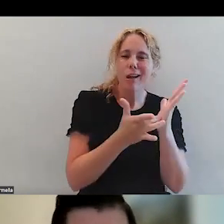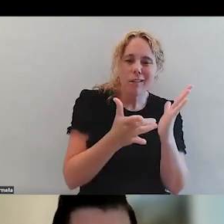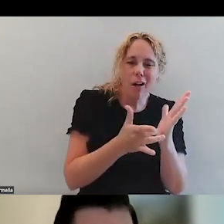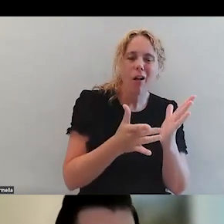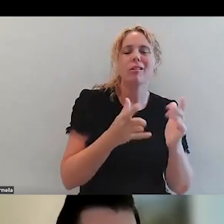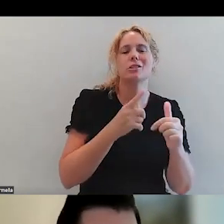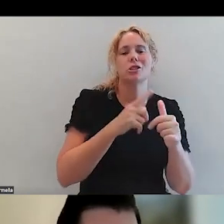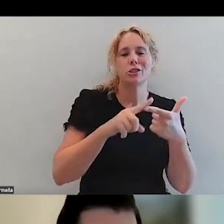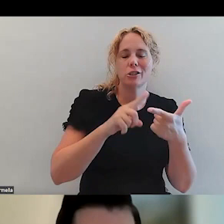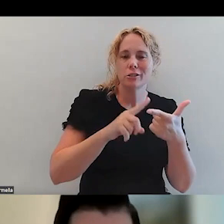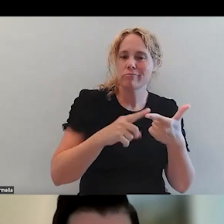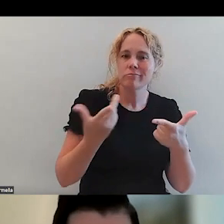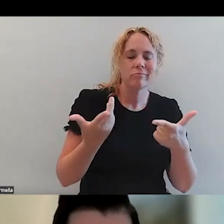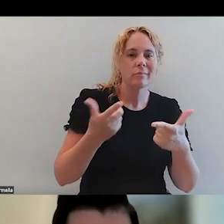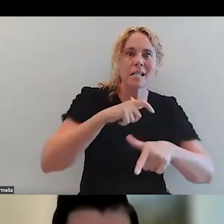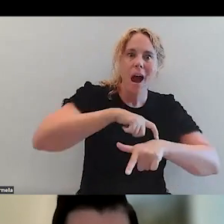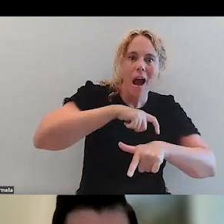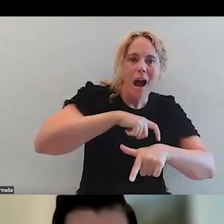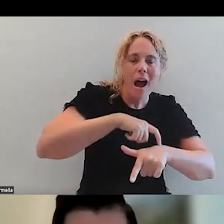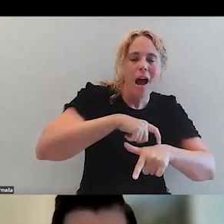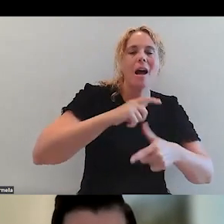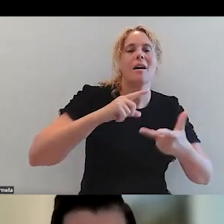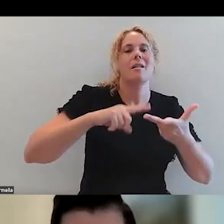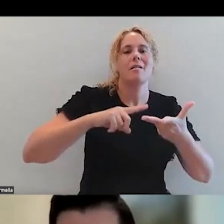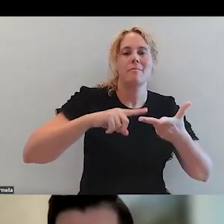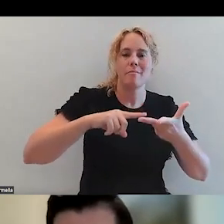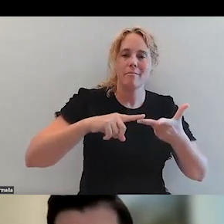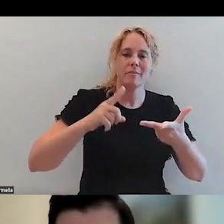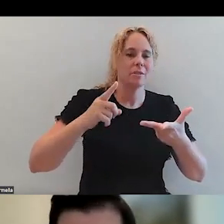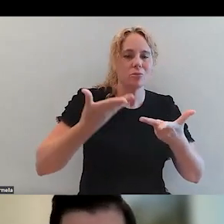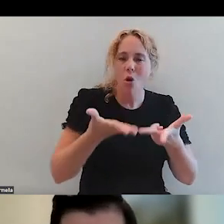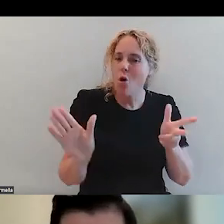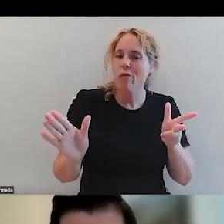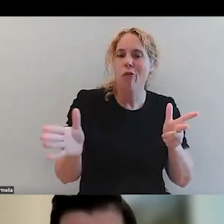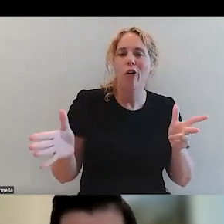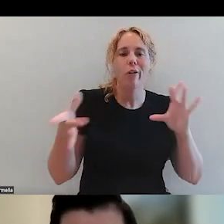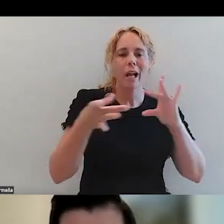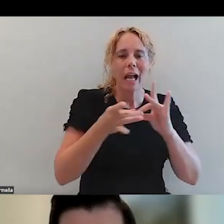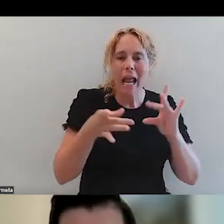it, the time it takes, just the overall connectivity, kind